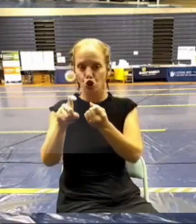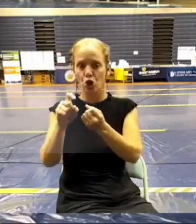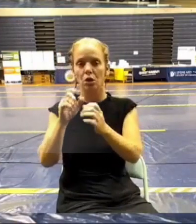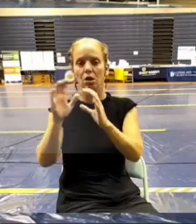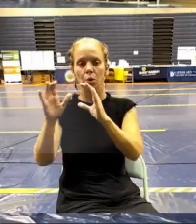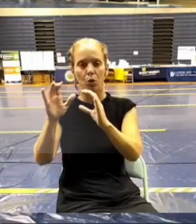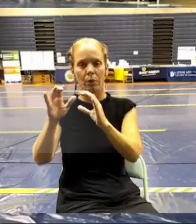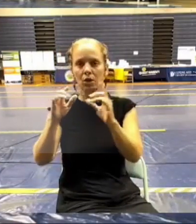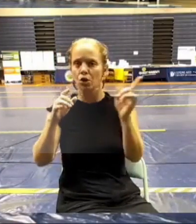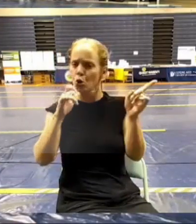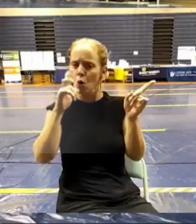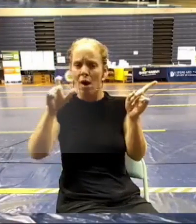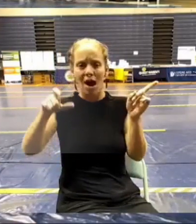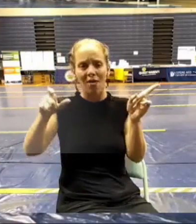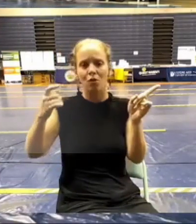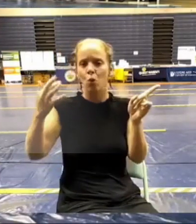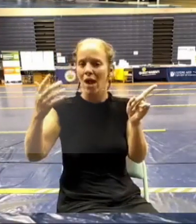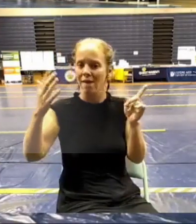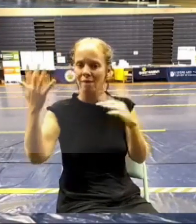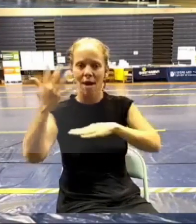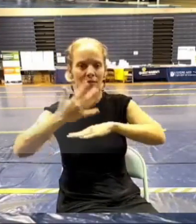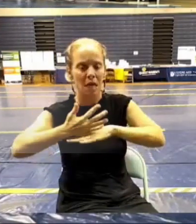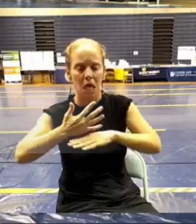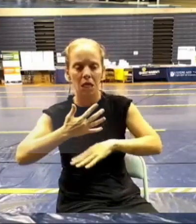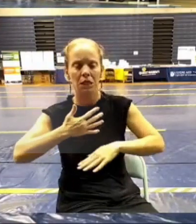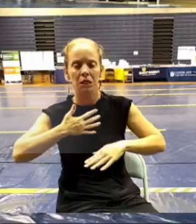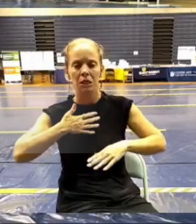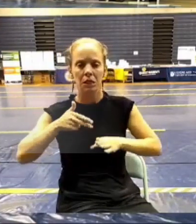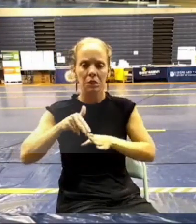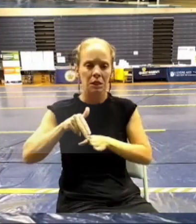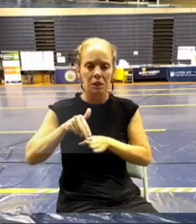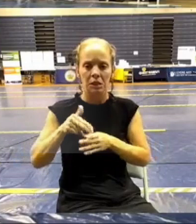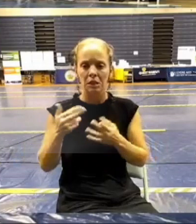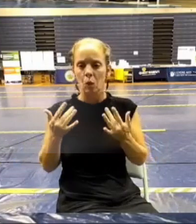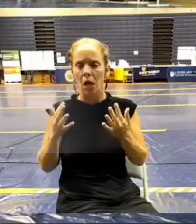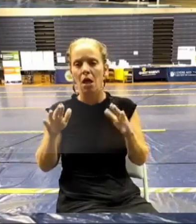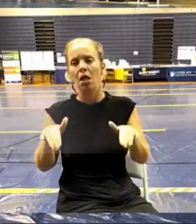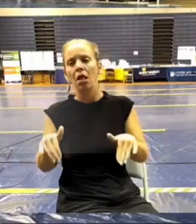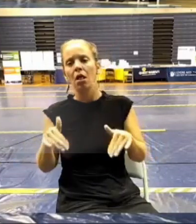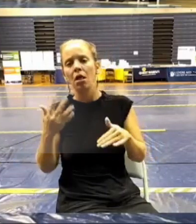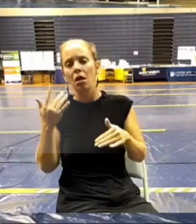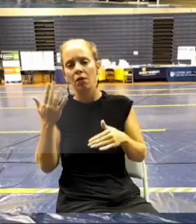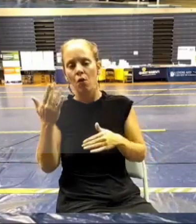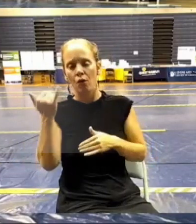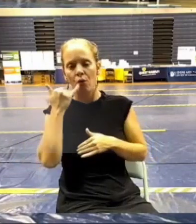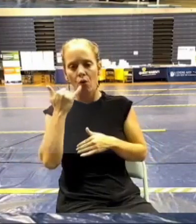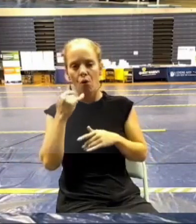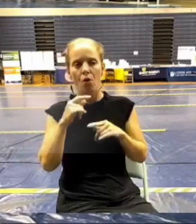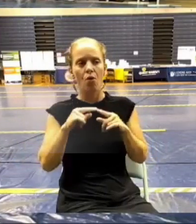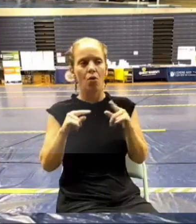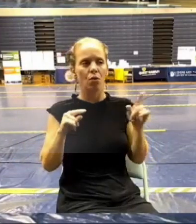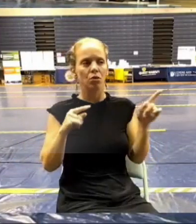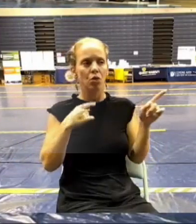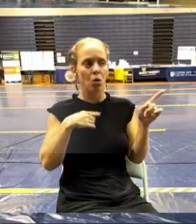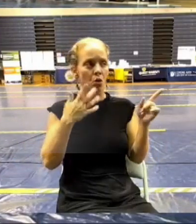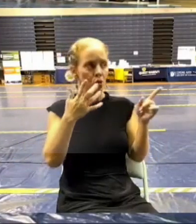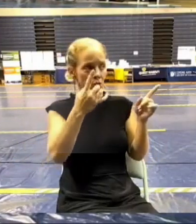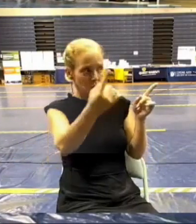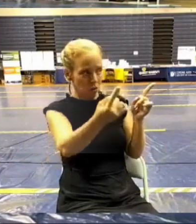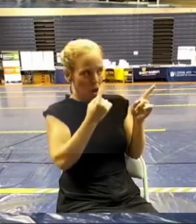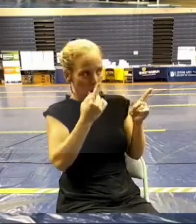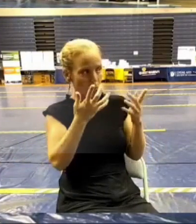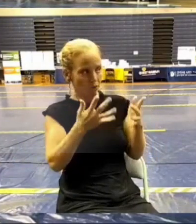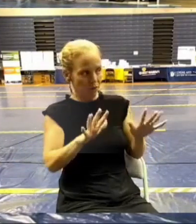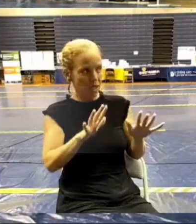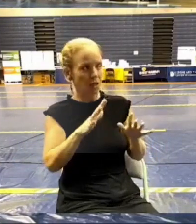communicating so you're not having to wait 5 days for a phone call and all that. We're trying to help you out. When you're done, you come down there. Come down here when you're done. We'll